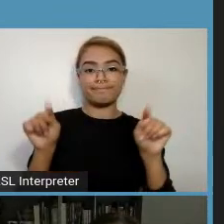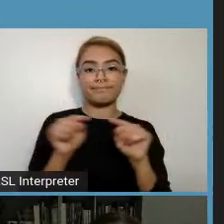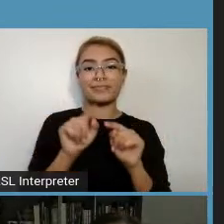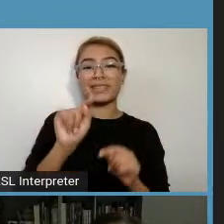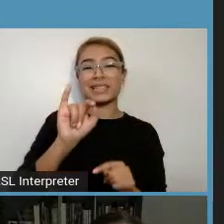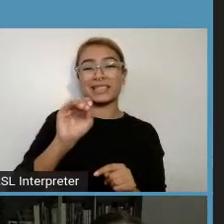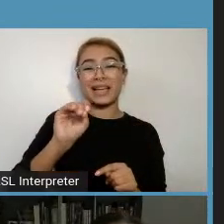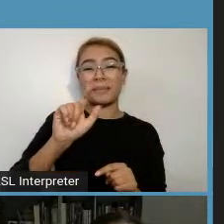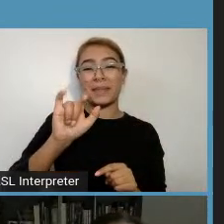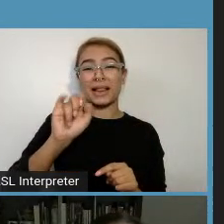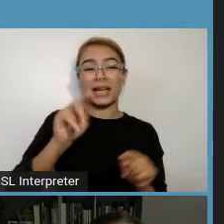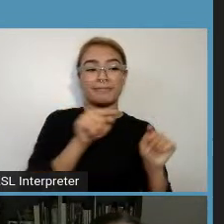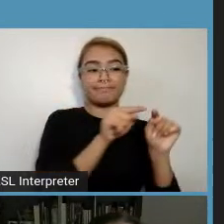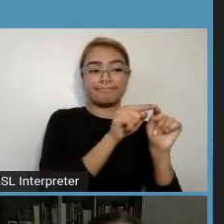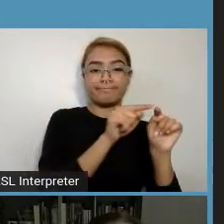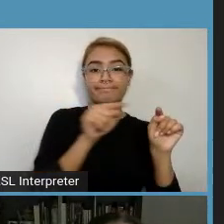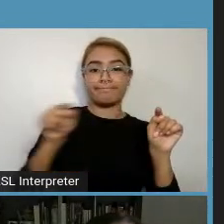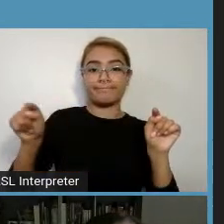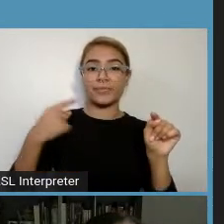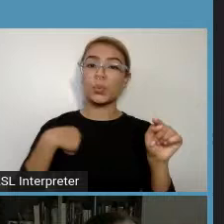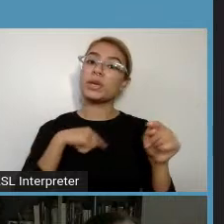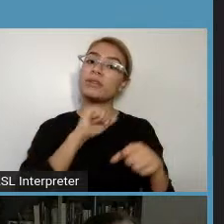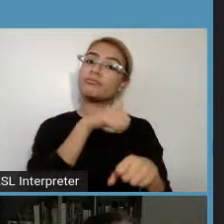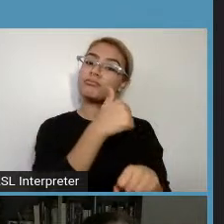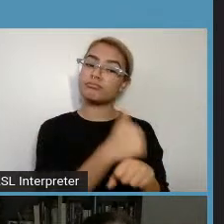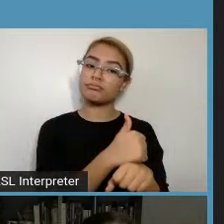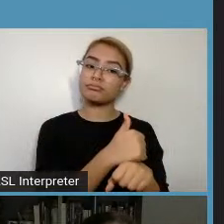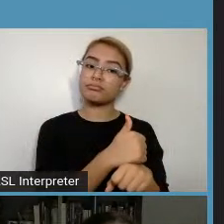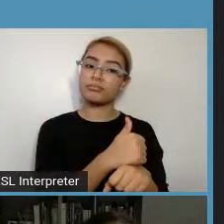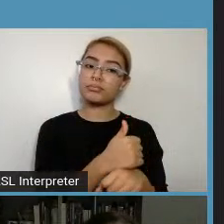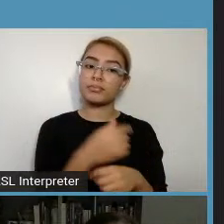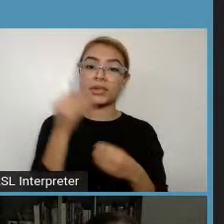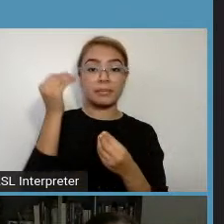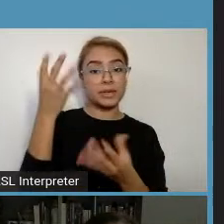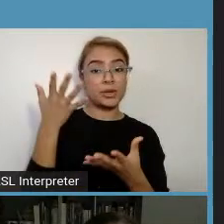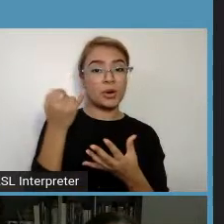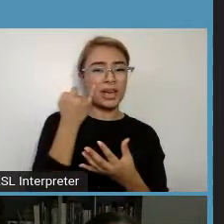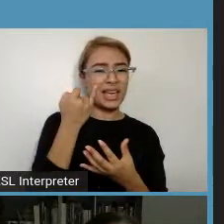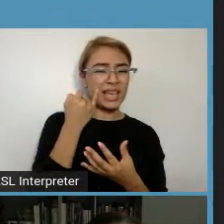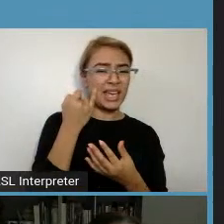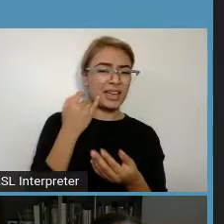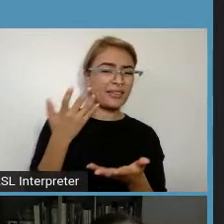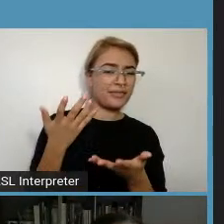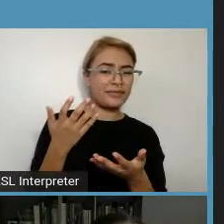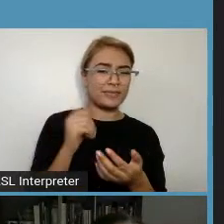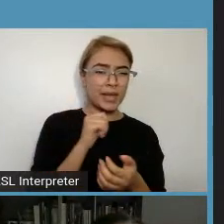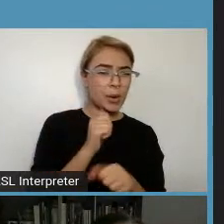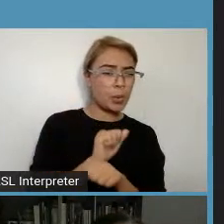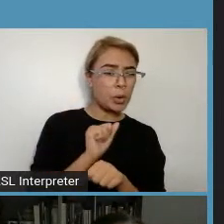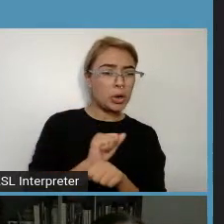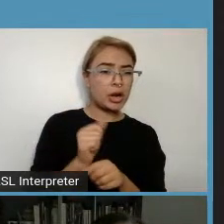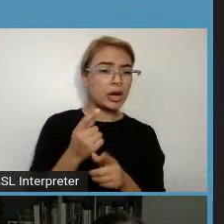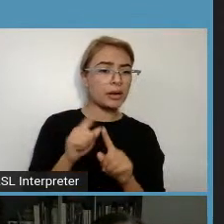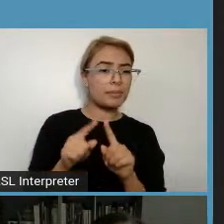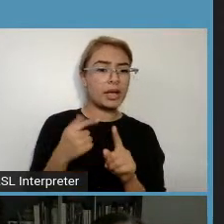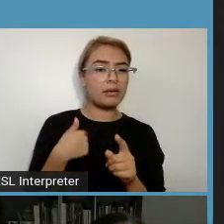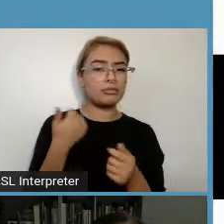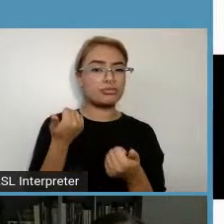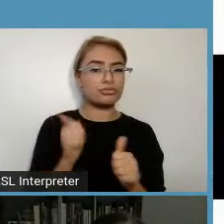we created. Let me know in the chat if it doesn't work. I'm going to just try